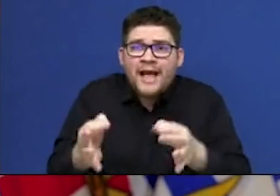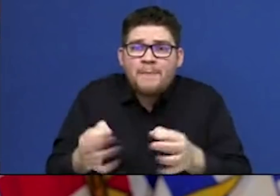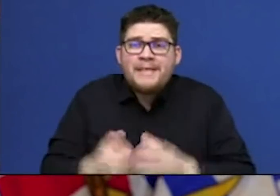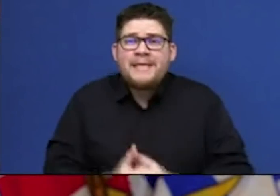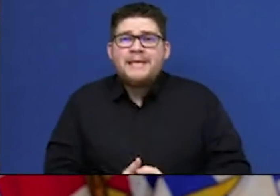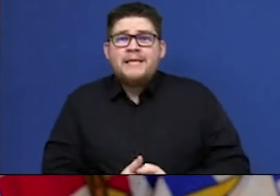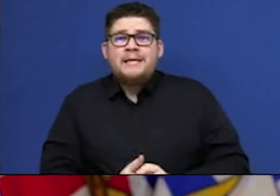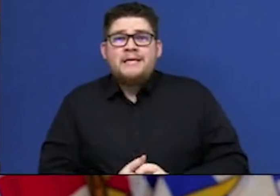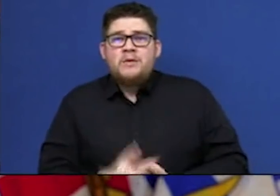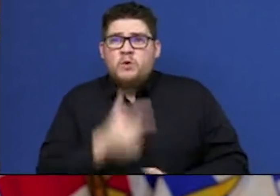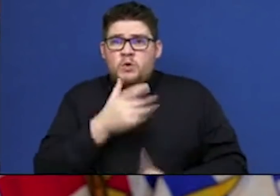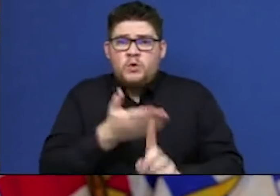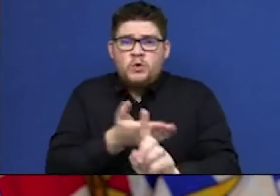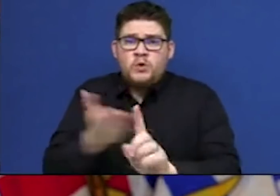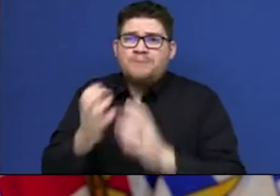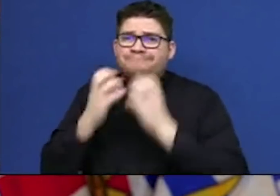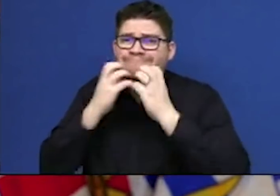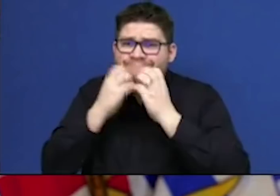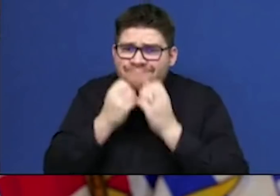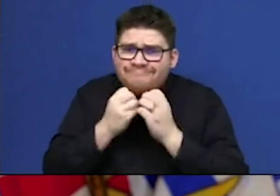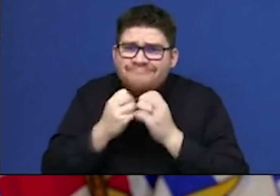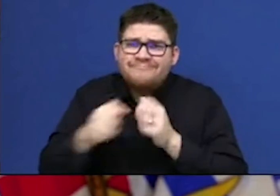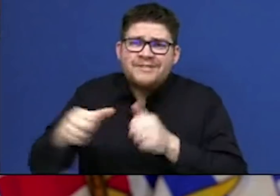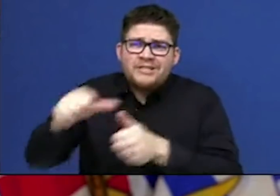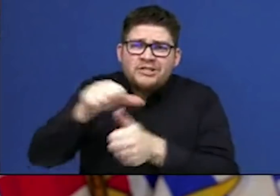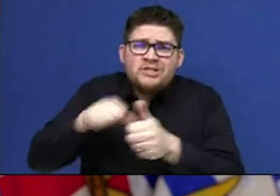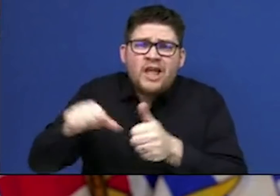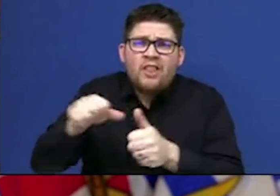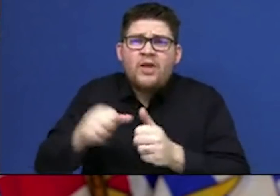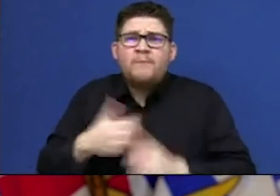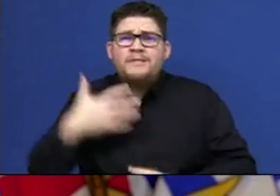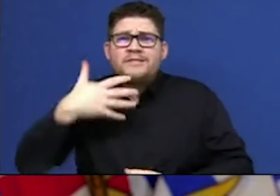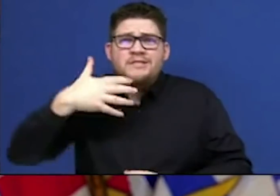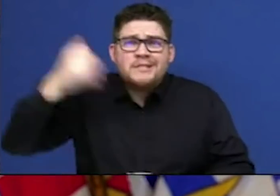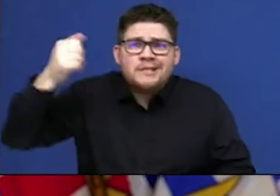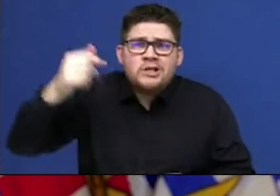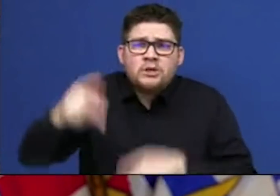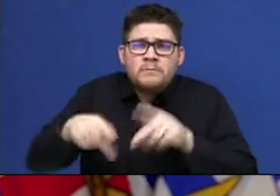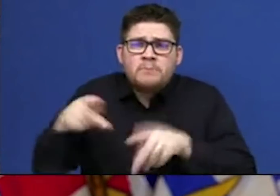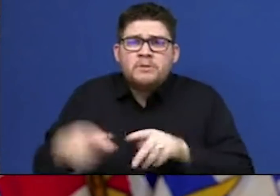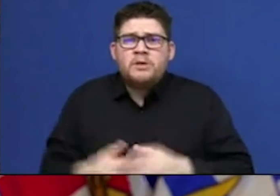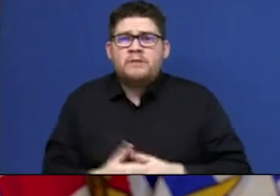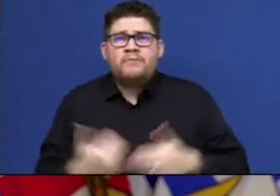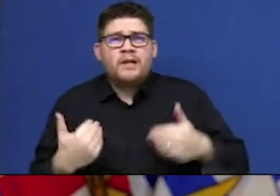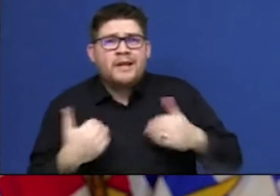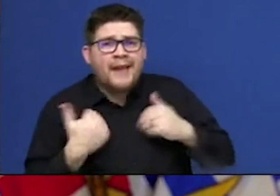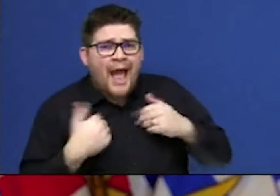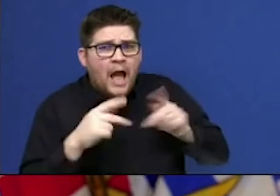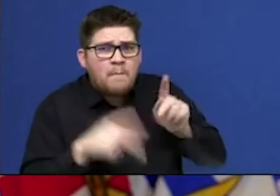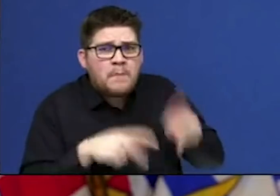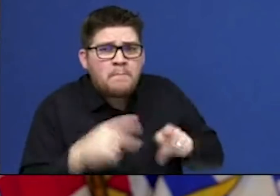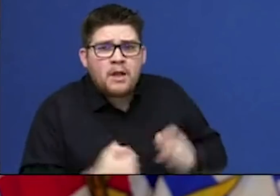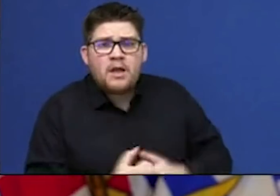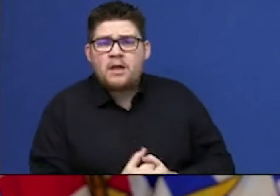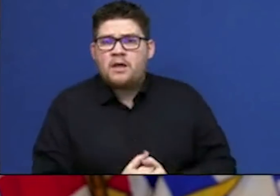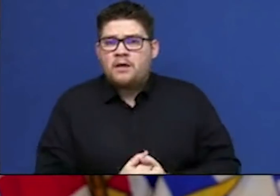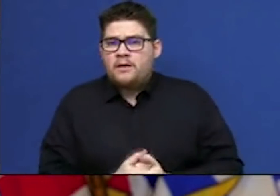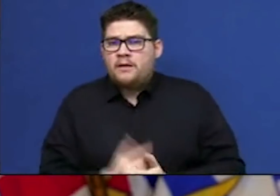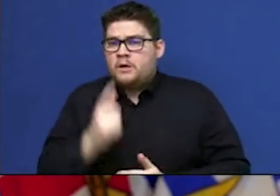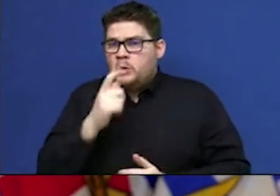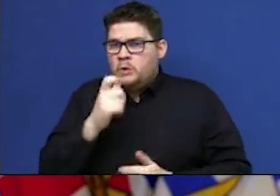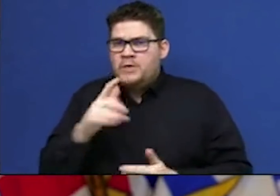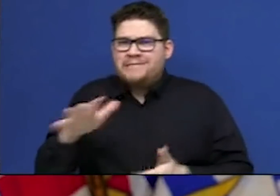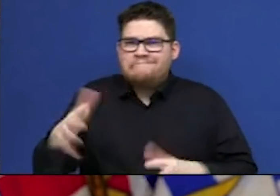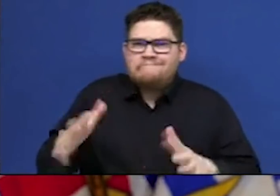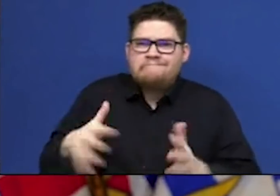the edge it needs and makes it that much harder to get to those brighter days ahead that our immunization